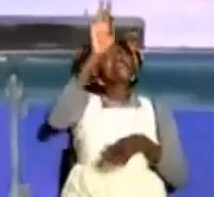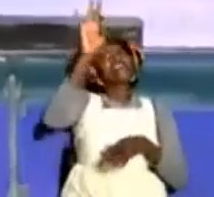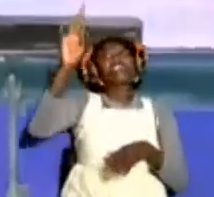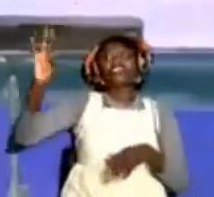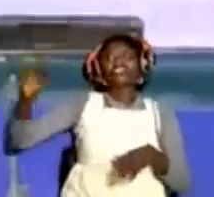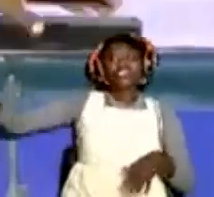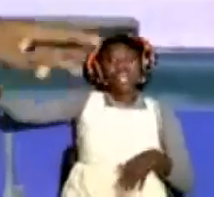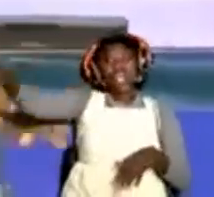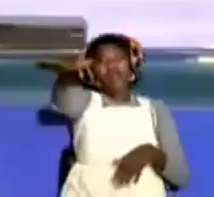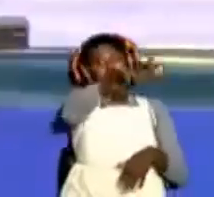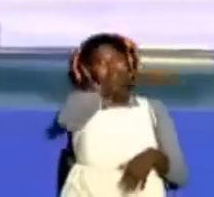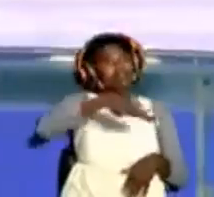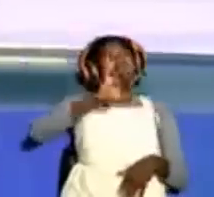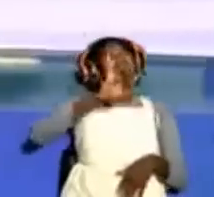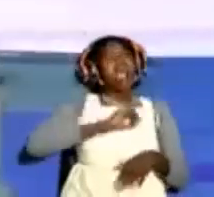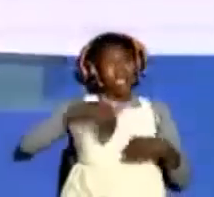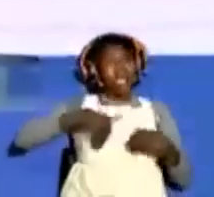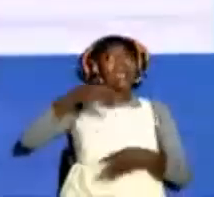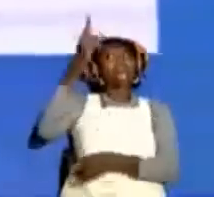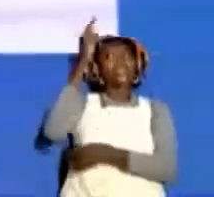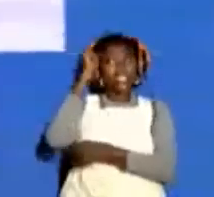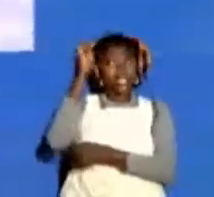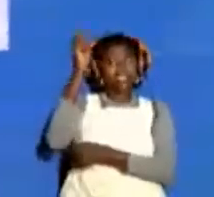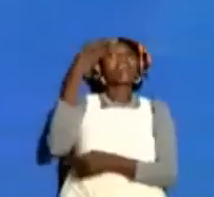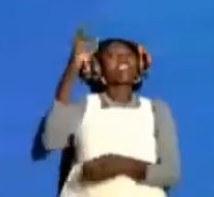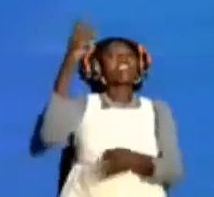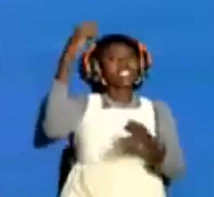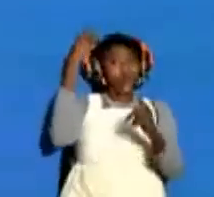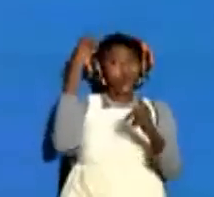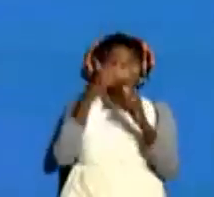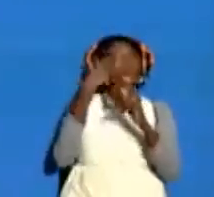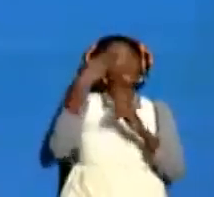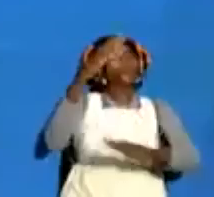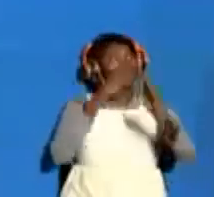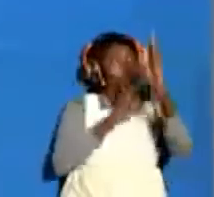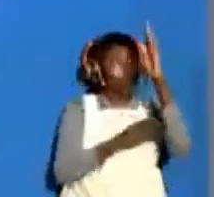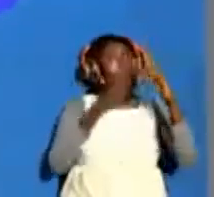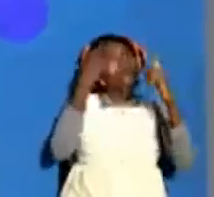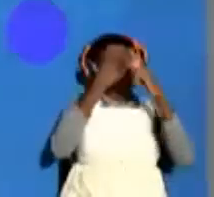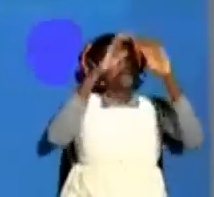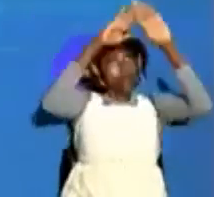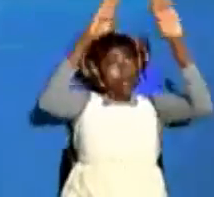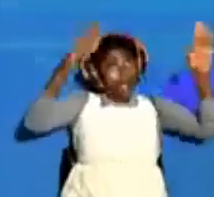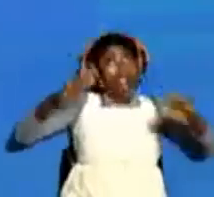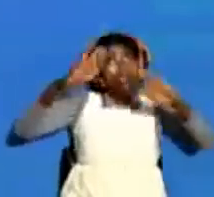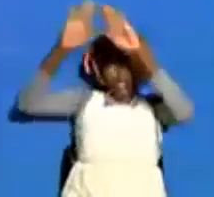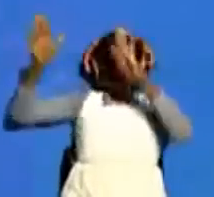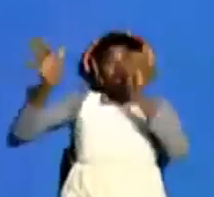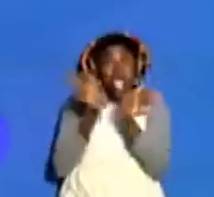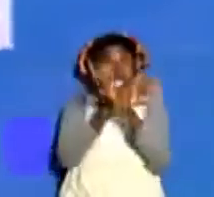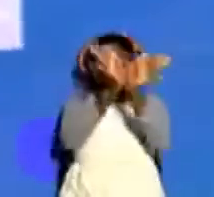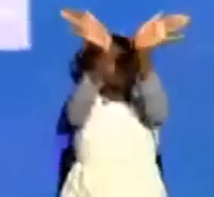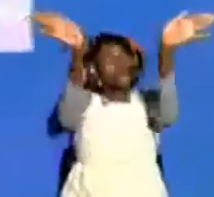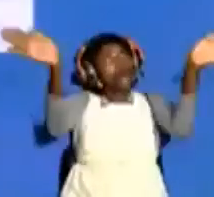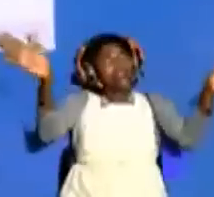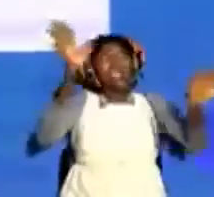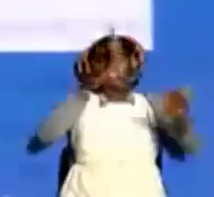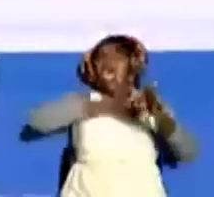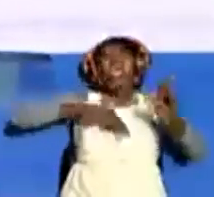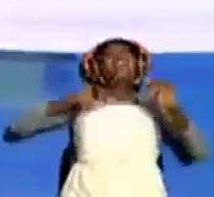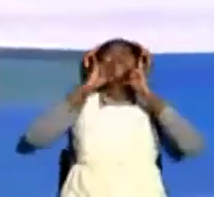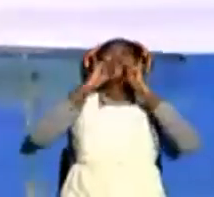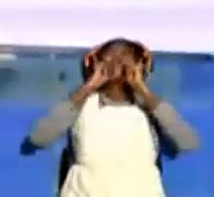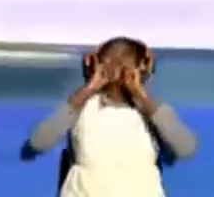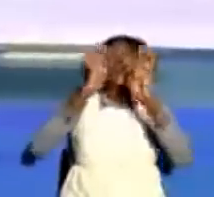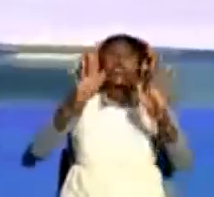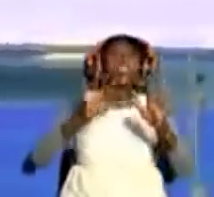you. I testified the word of God to you from house to house and publicly. And there's nothing